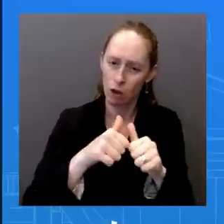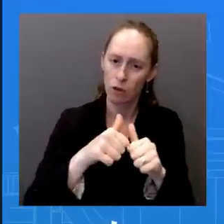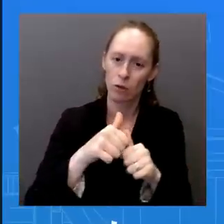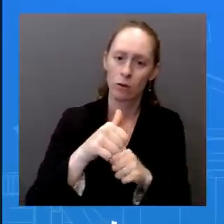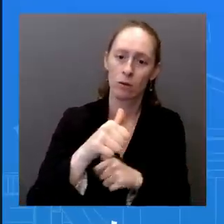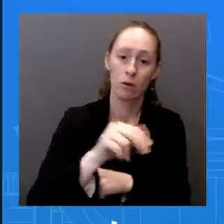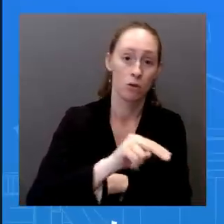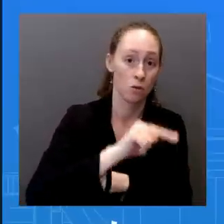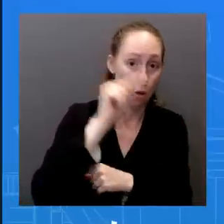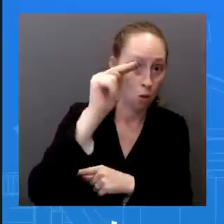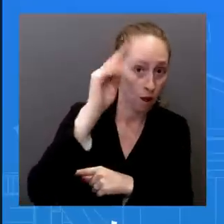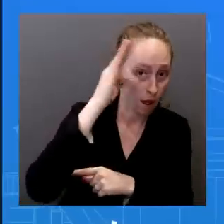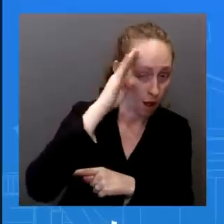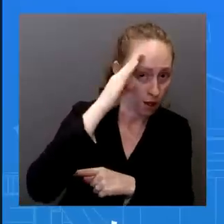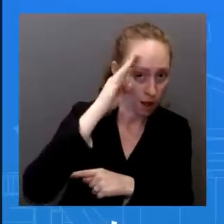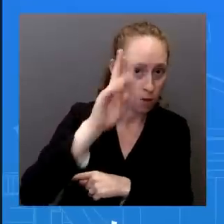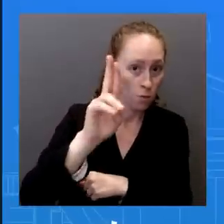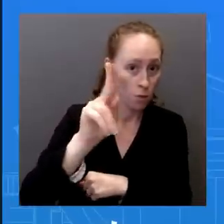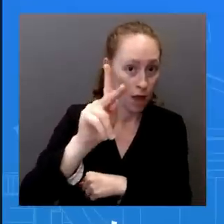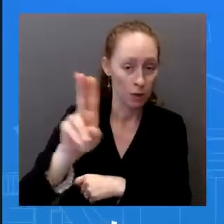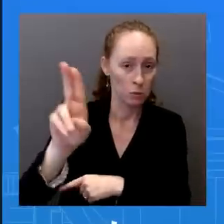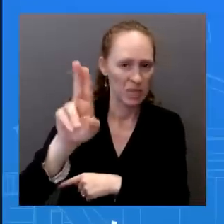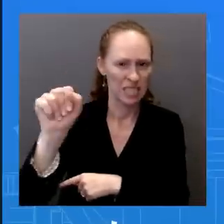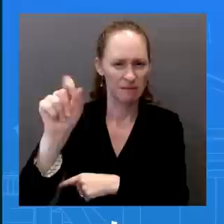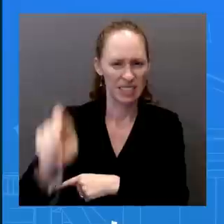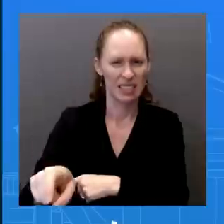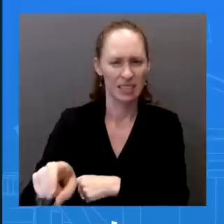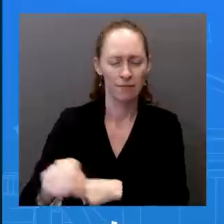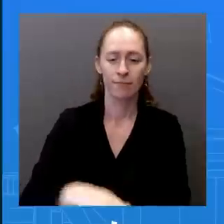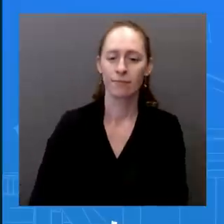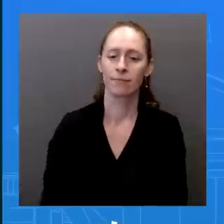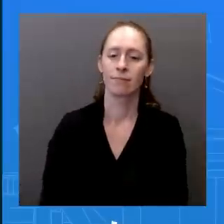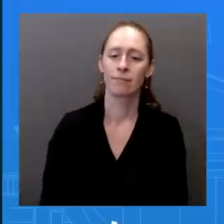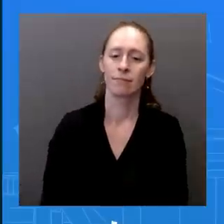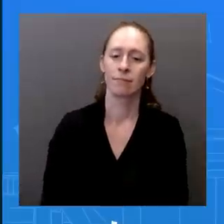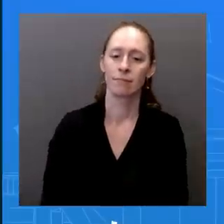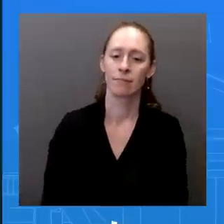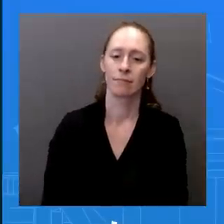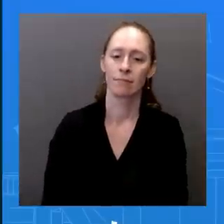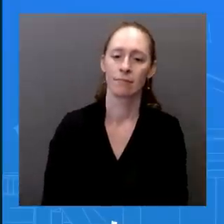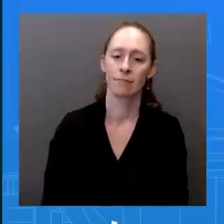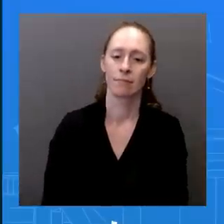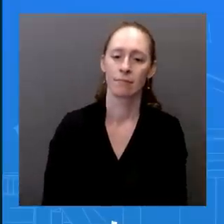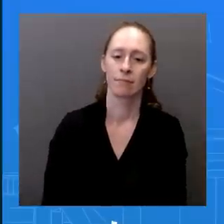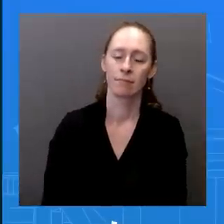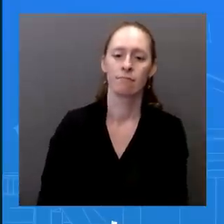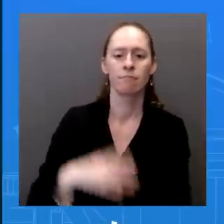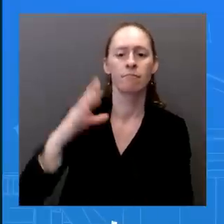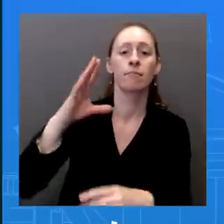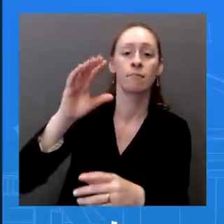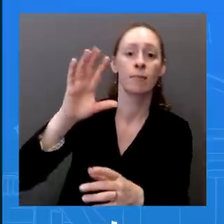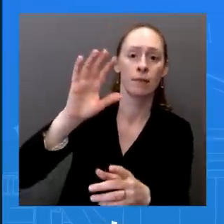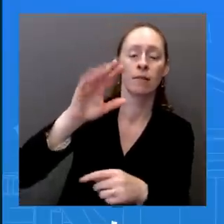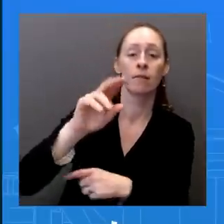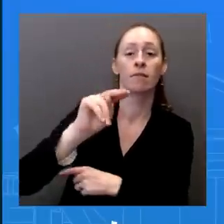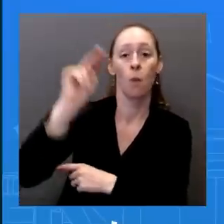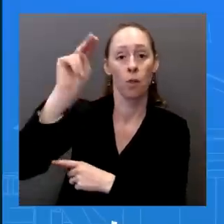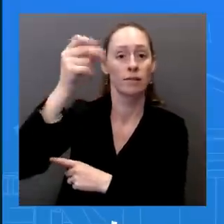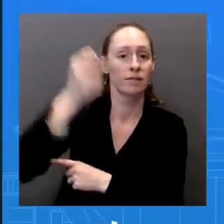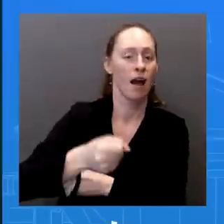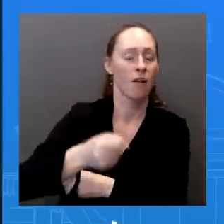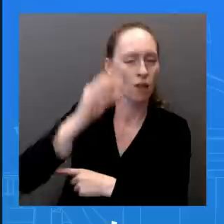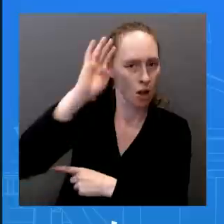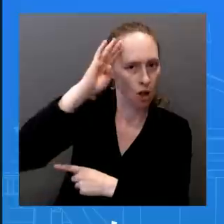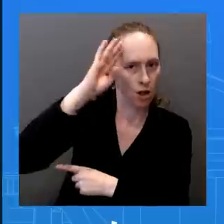Ireland, to ensure that it is protected. And in that regard, he will encourage the UK and the European Union to work